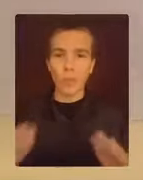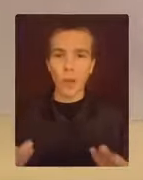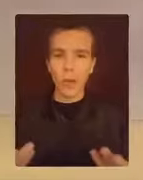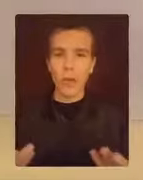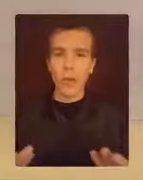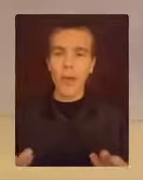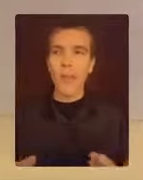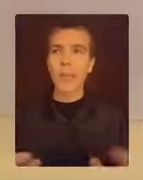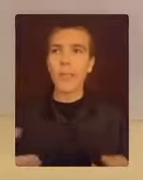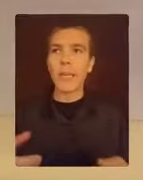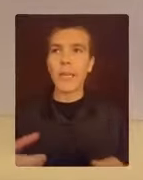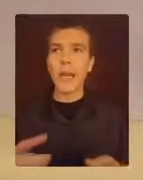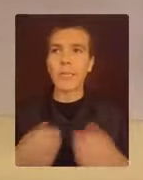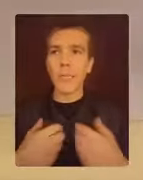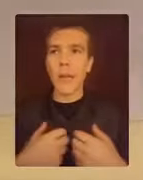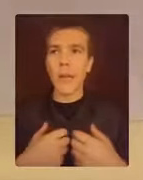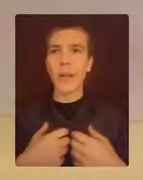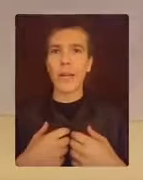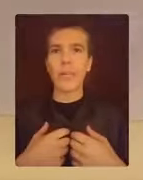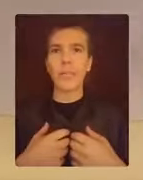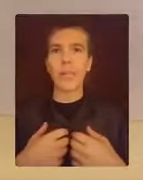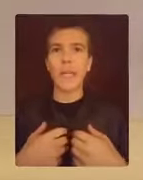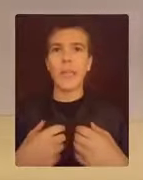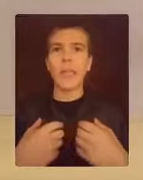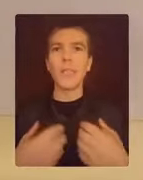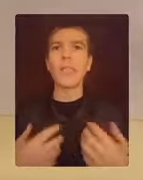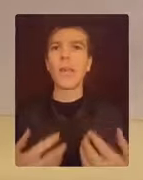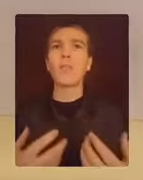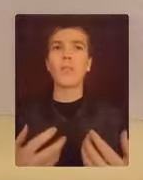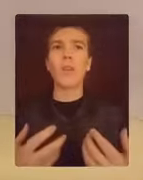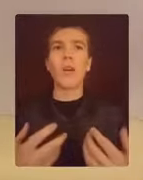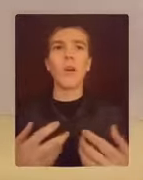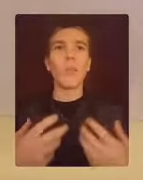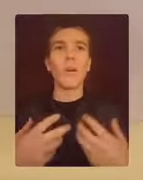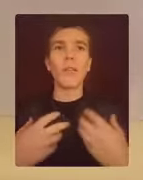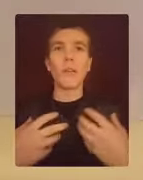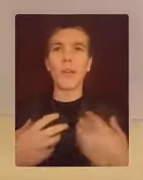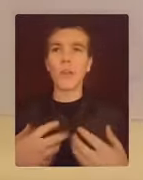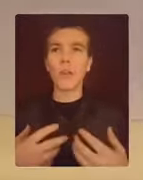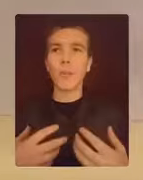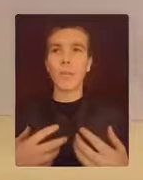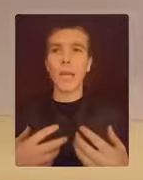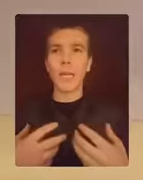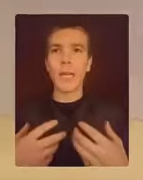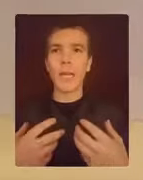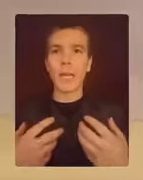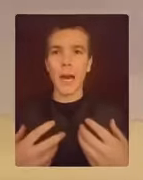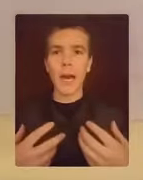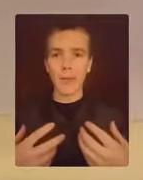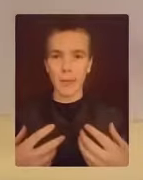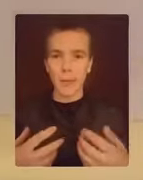ghosts appeared. And then he got scared, and he said, these ghosts, oh my God, they're going to kill me. And